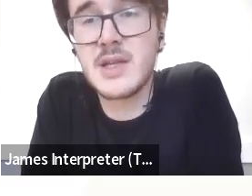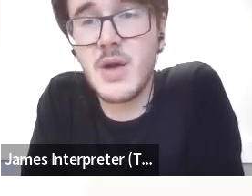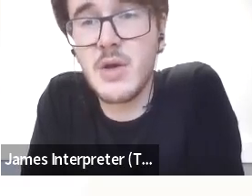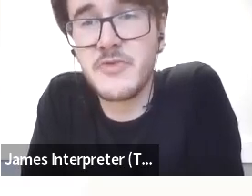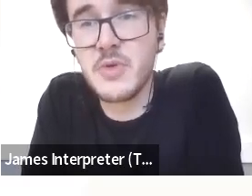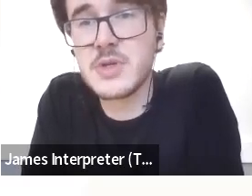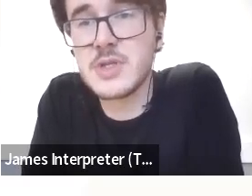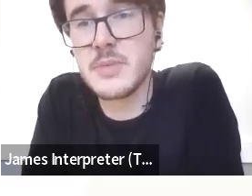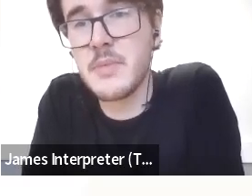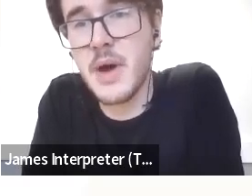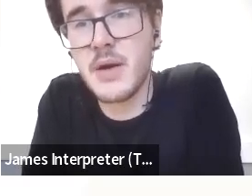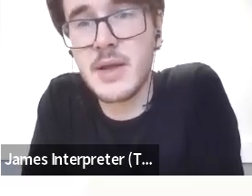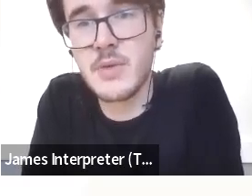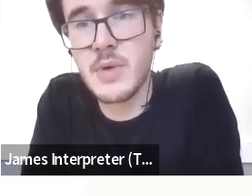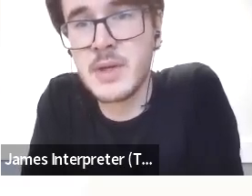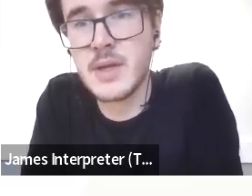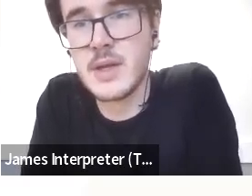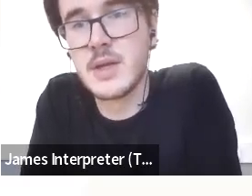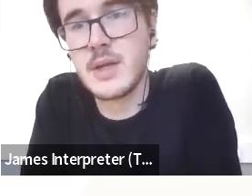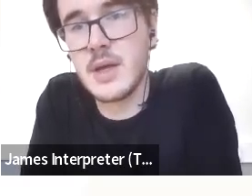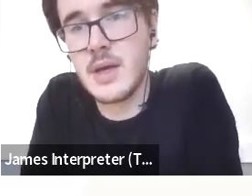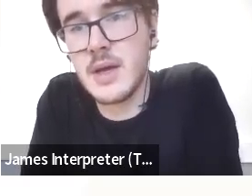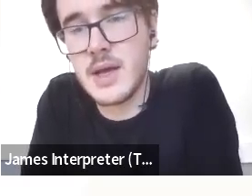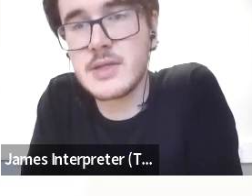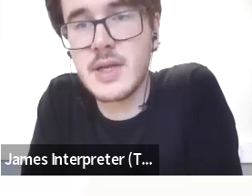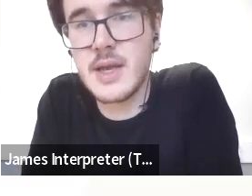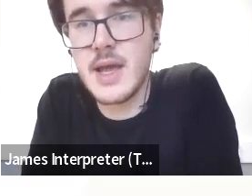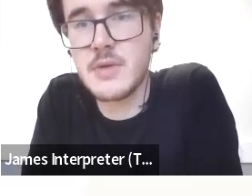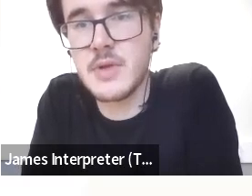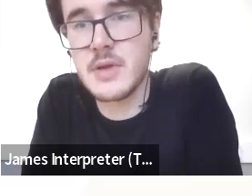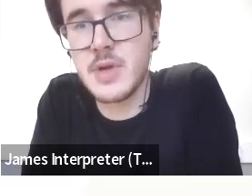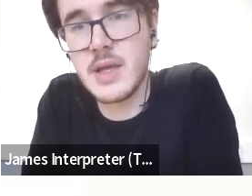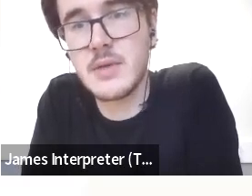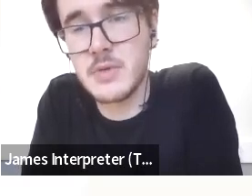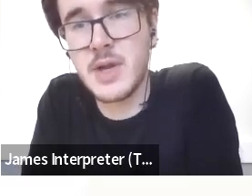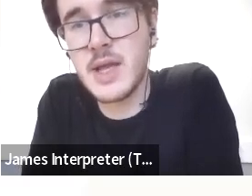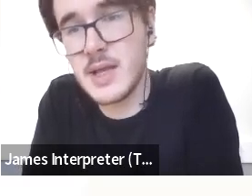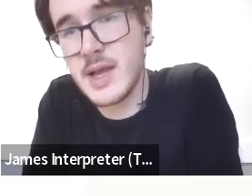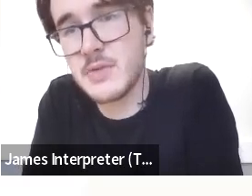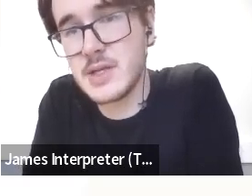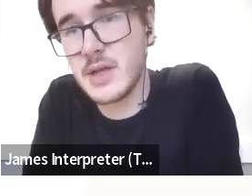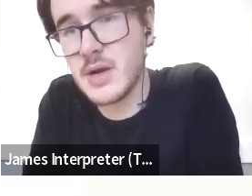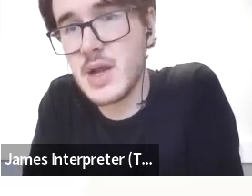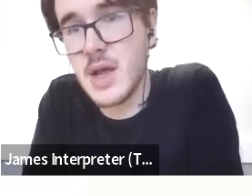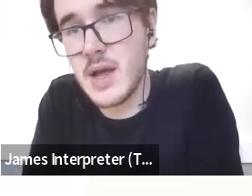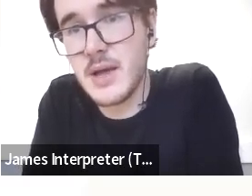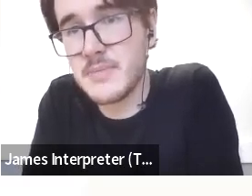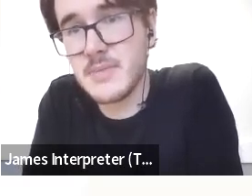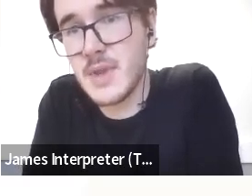We're actually all focused about empowering women and to connect with their community and connect with each